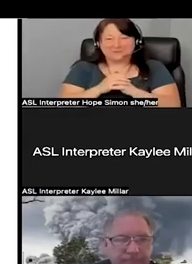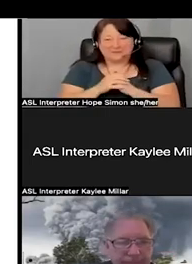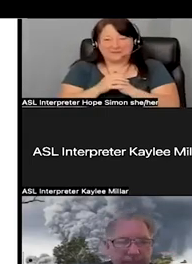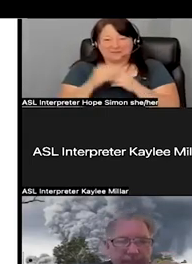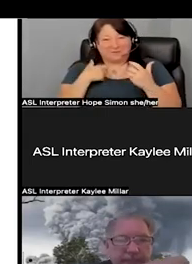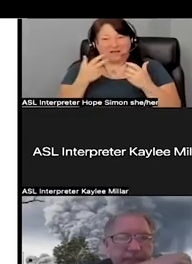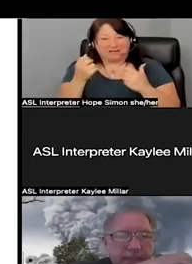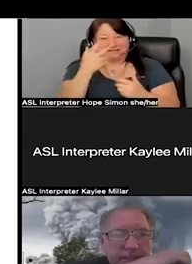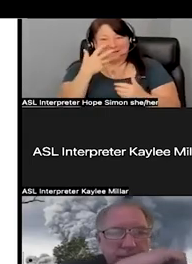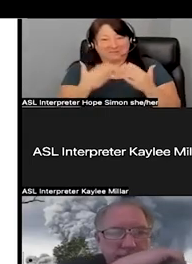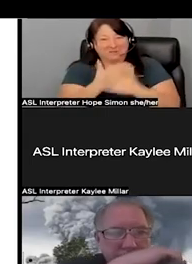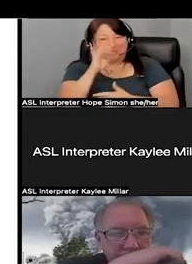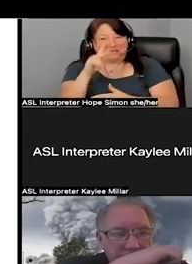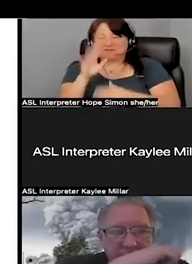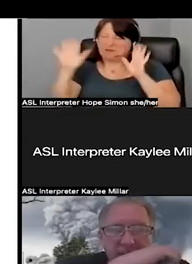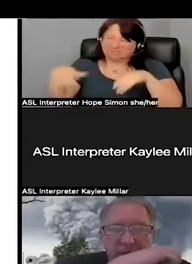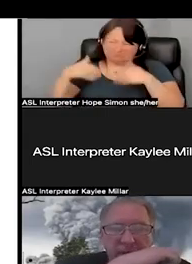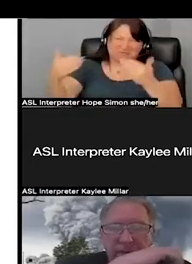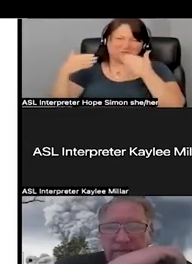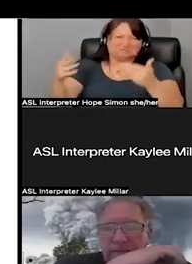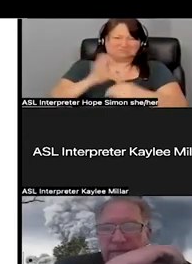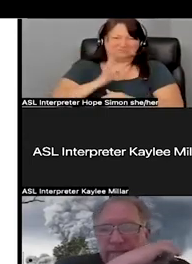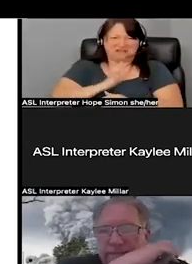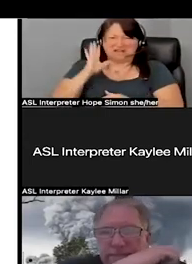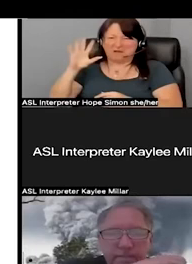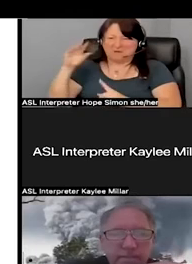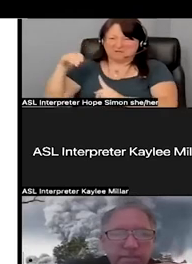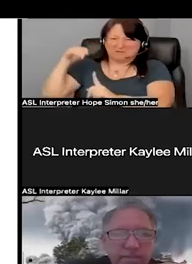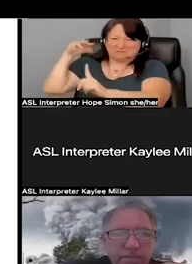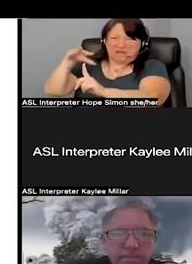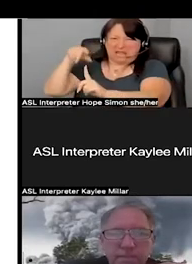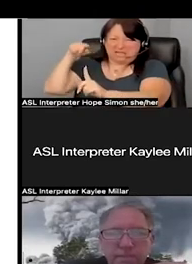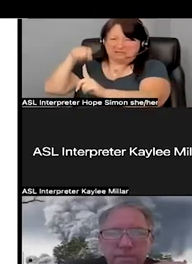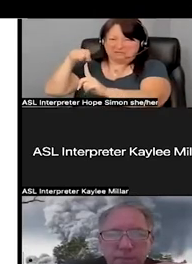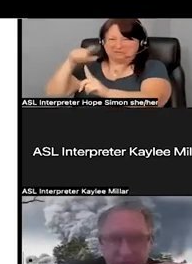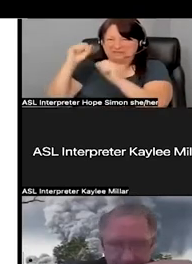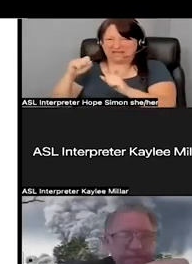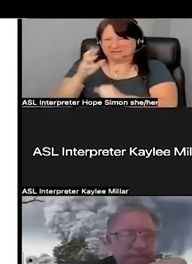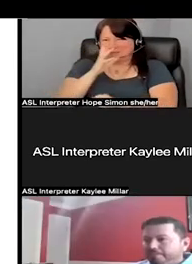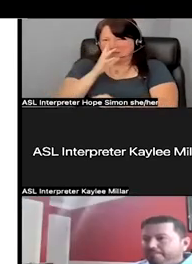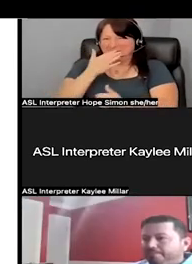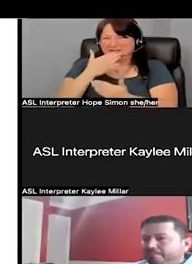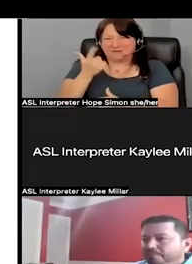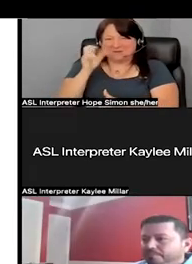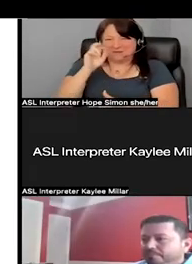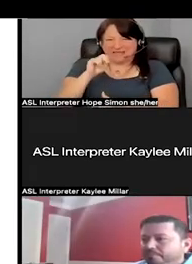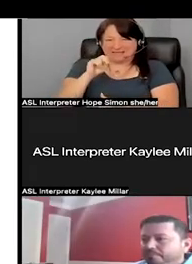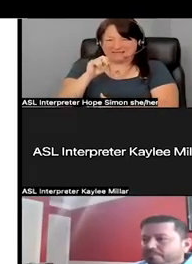you want to send me a new link? And no, you're good. You're good. I'm going to spotlight you, and we'll be able to. Thank you, Glenn.